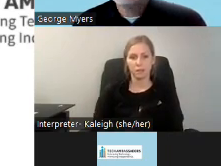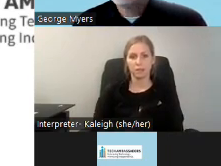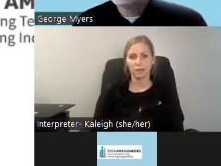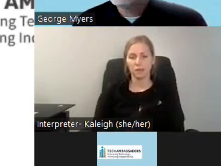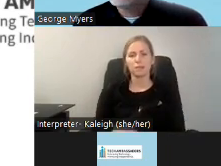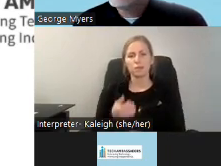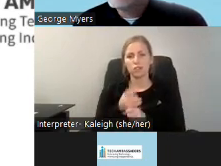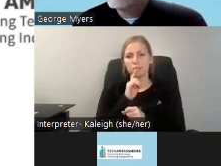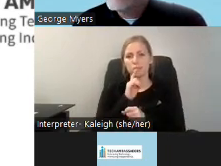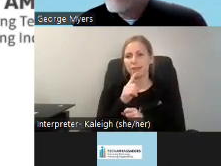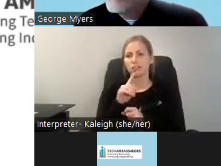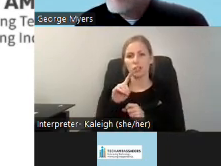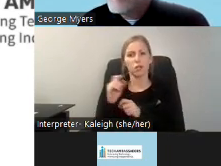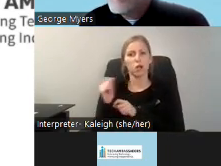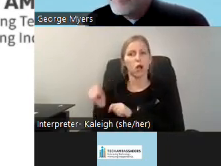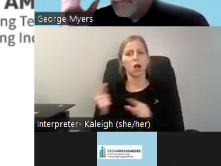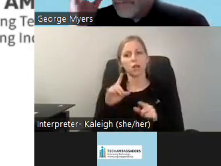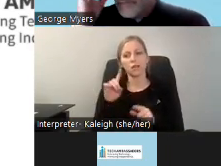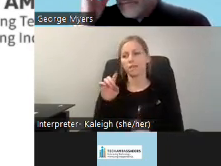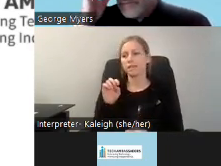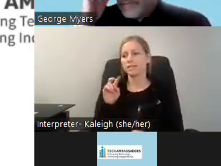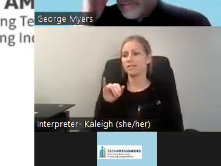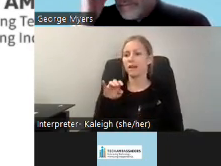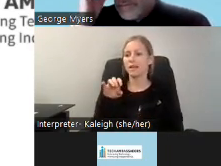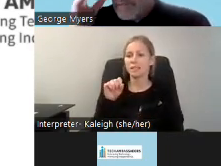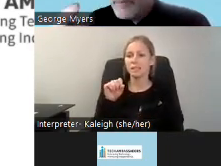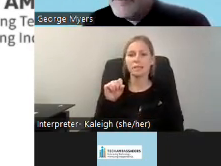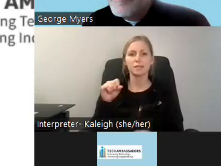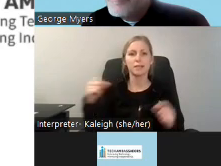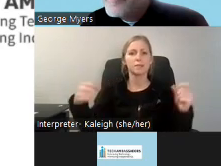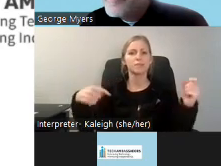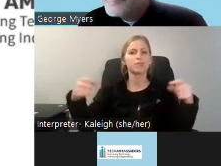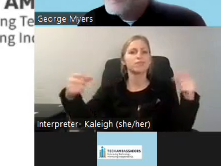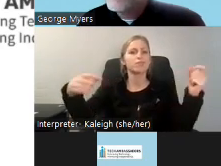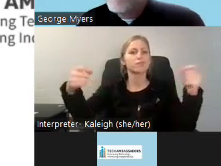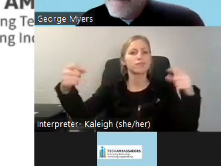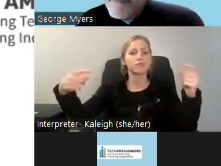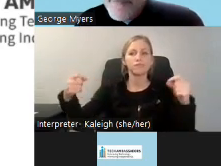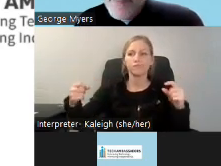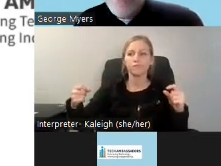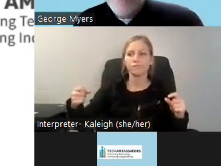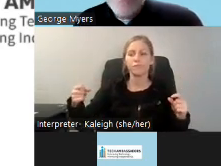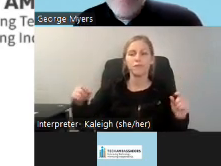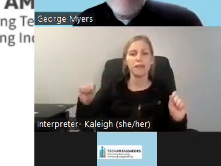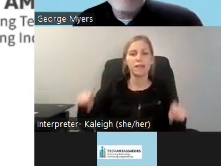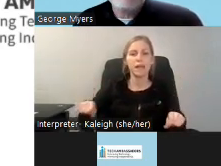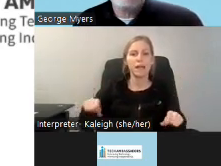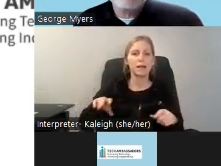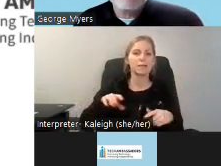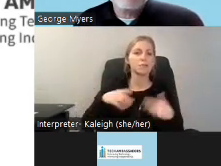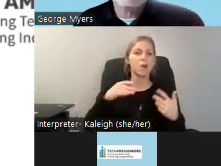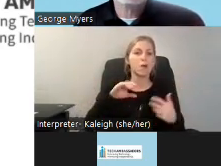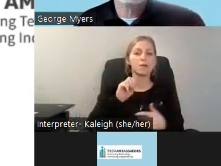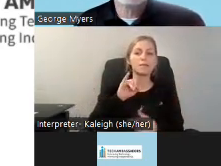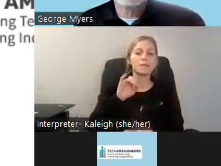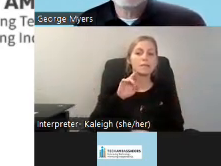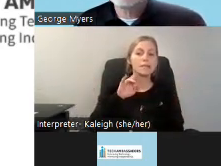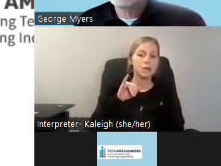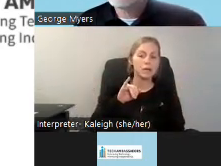compatible with, say, Alexa or Siri, because Siri